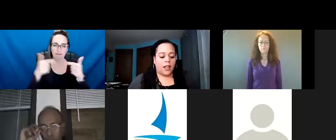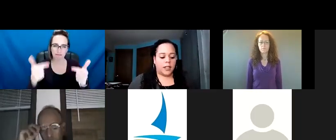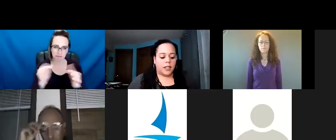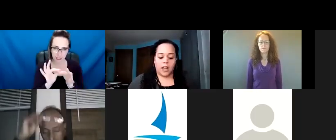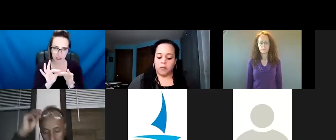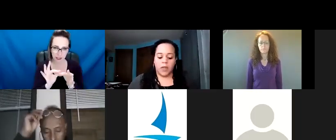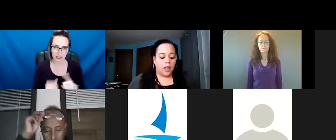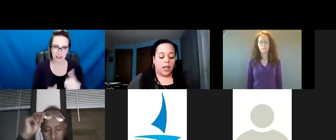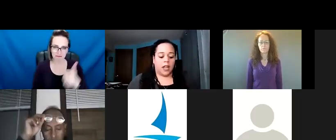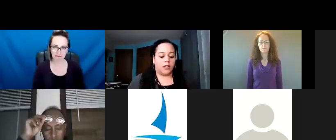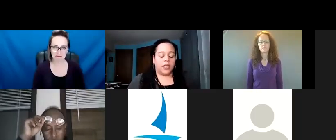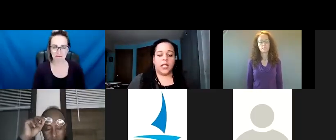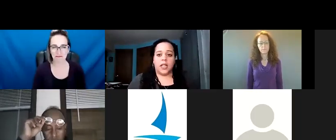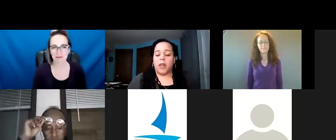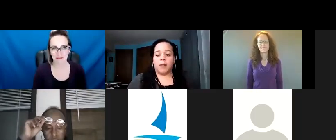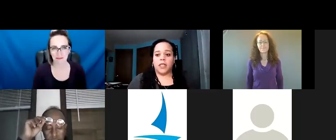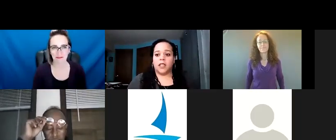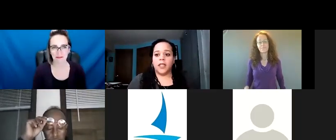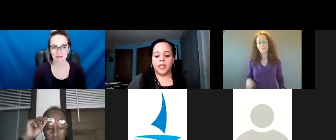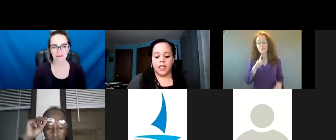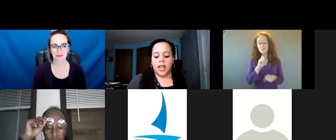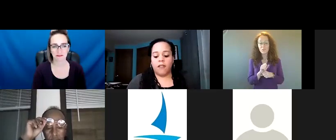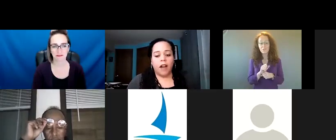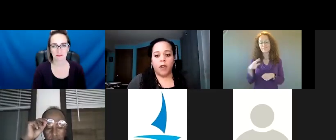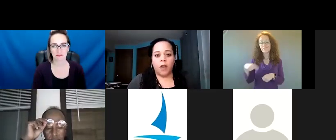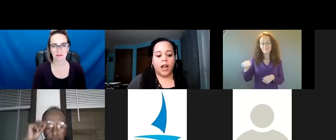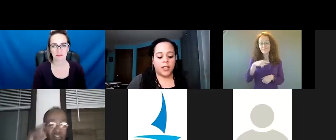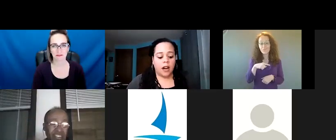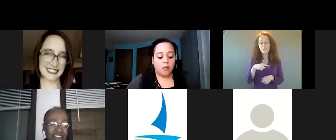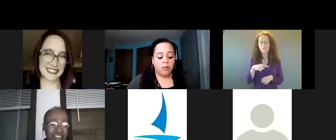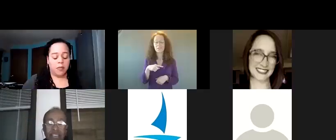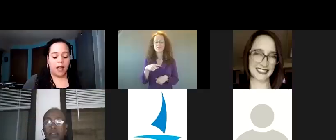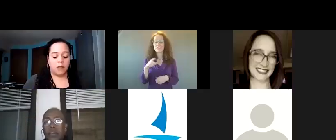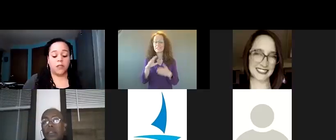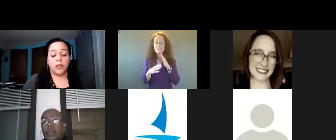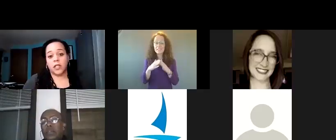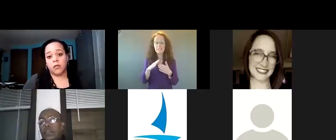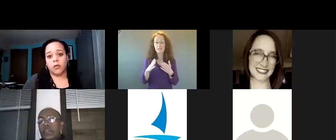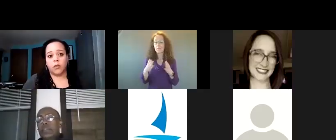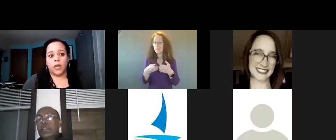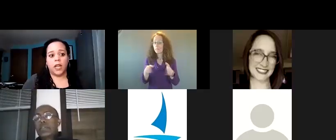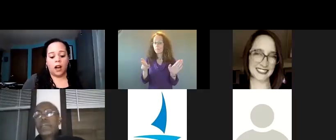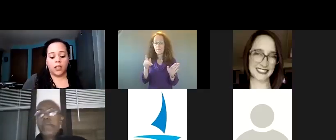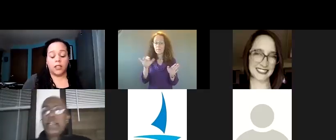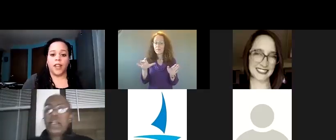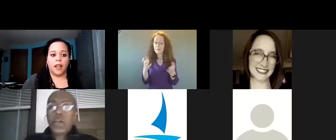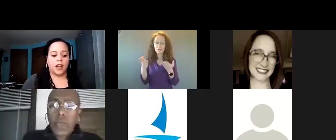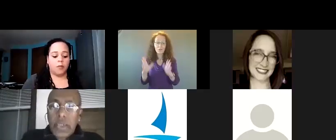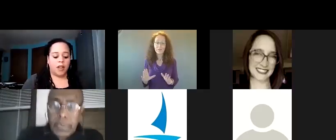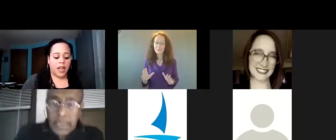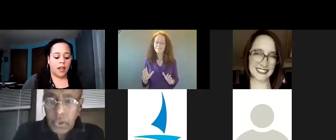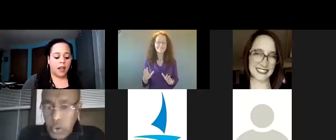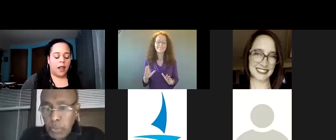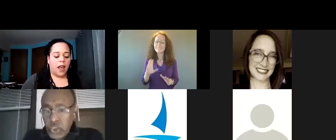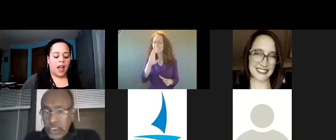all as, um, you know, city public servants never ever want to cause harm, um, to folks who we are serving in our